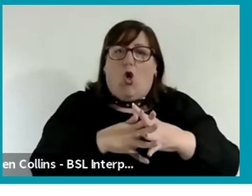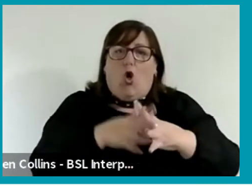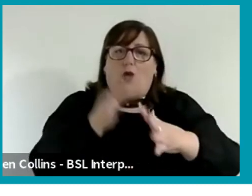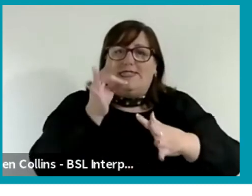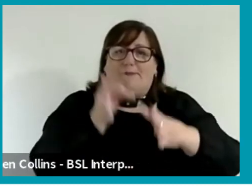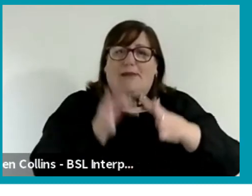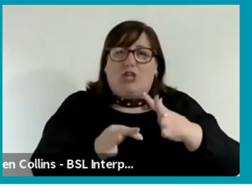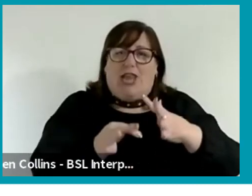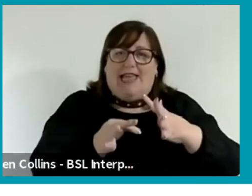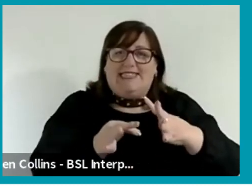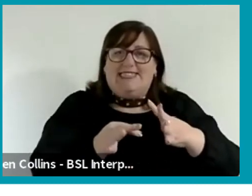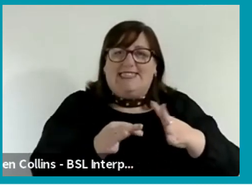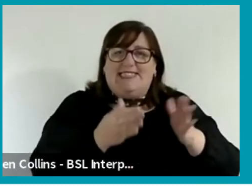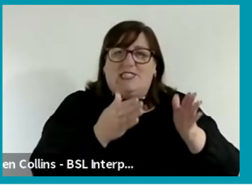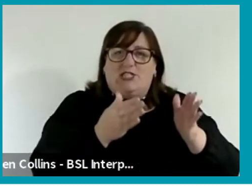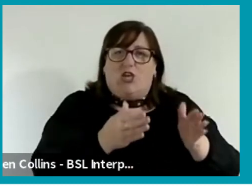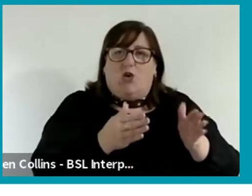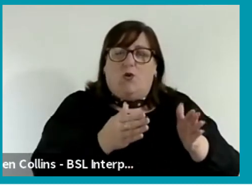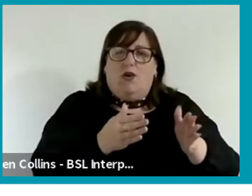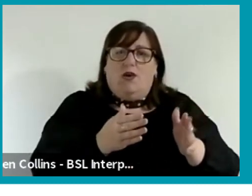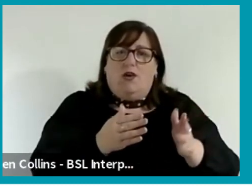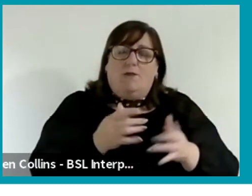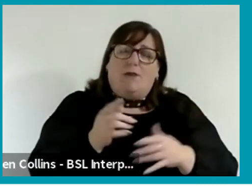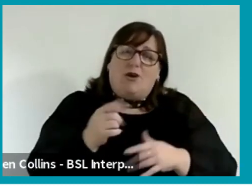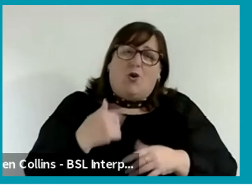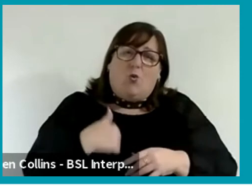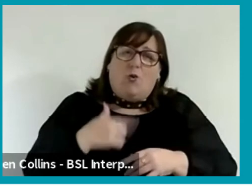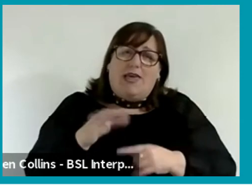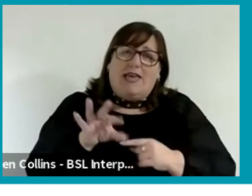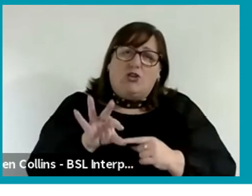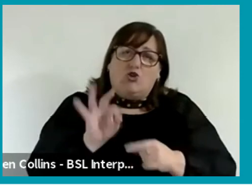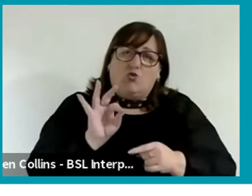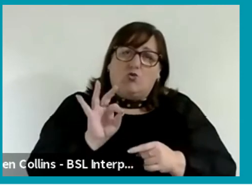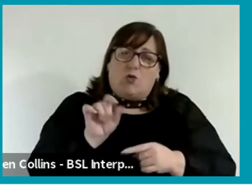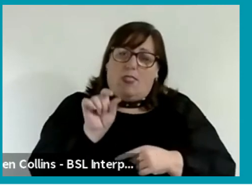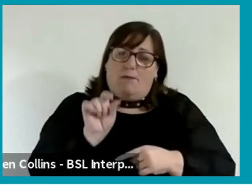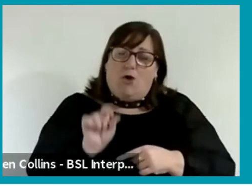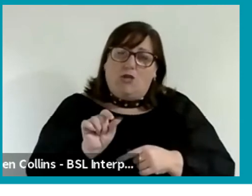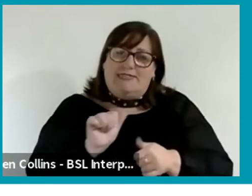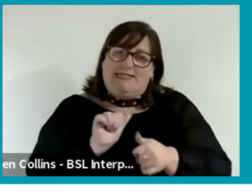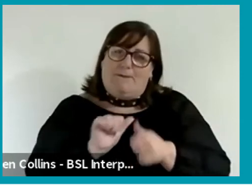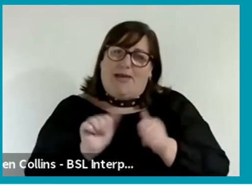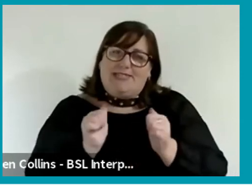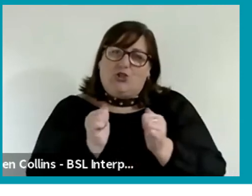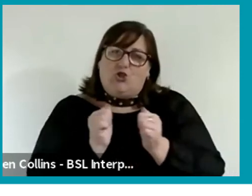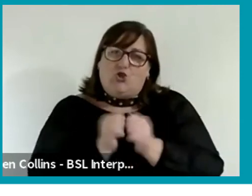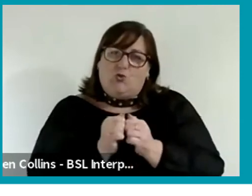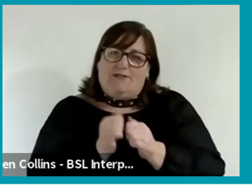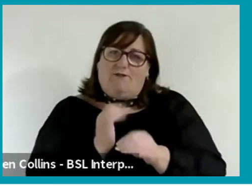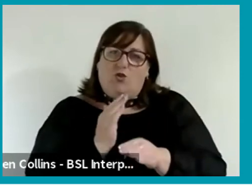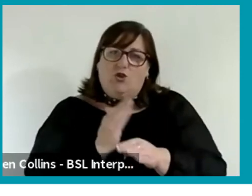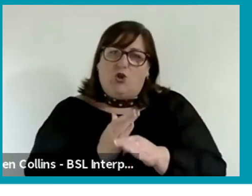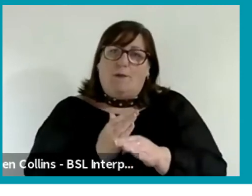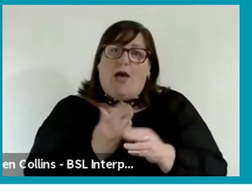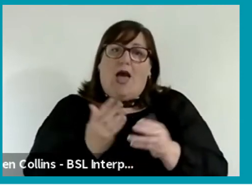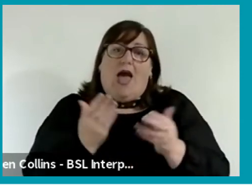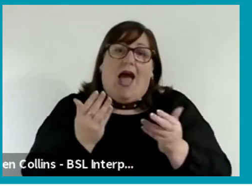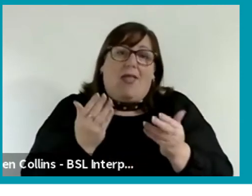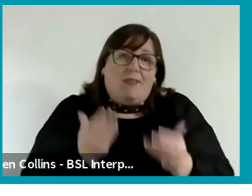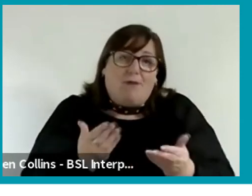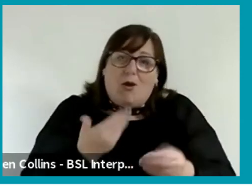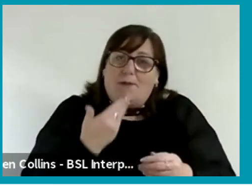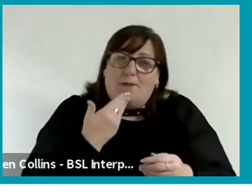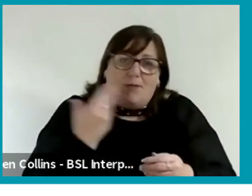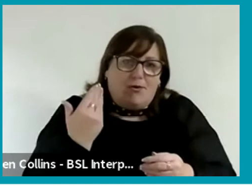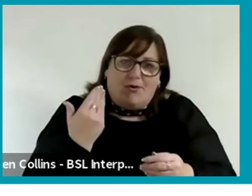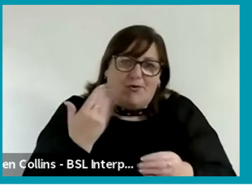choose a person that is best suited for the job. However, we don't have jobs in Africa. You never know, maybe in the future, so please